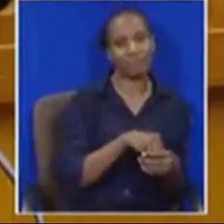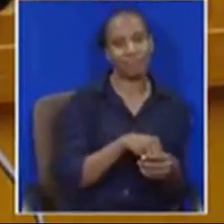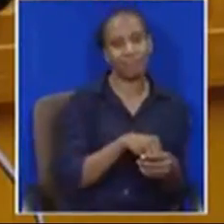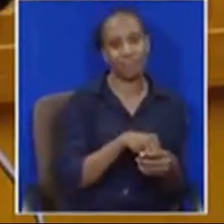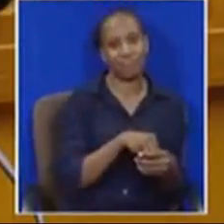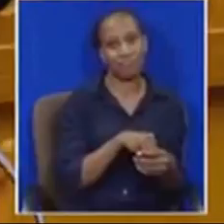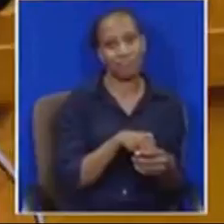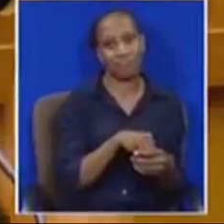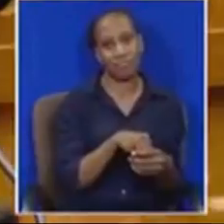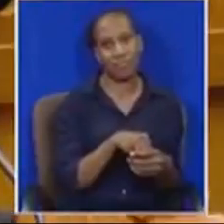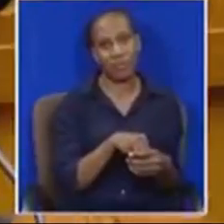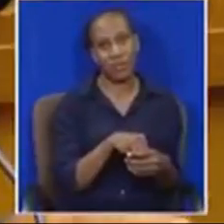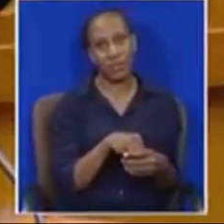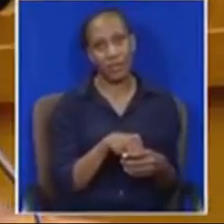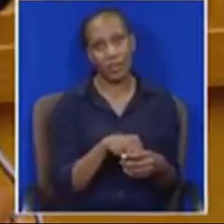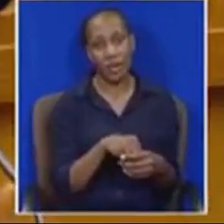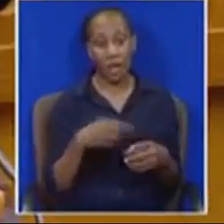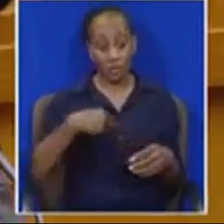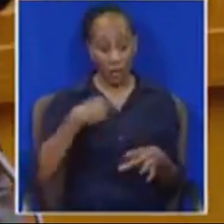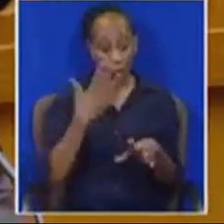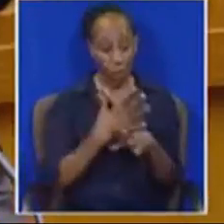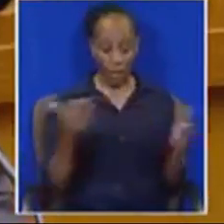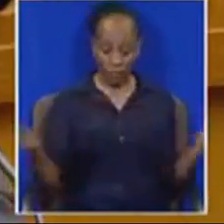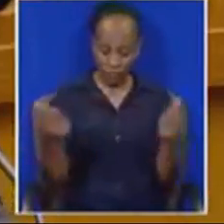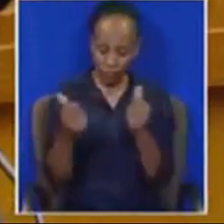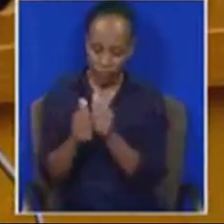economy. Together with our partners,